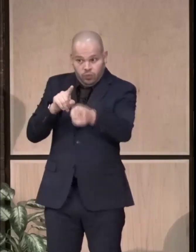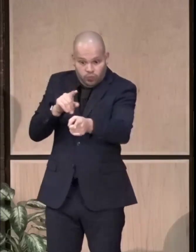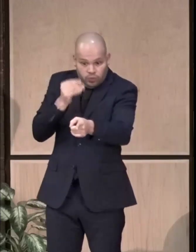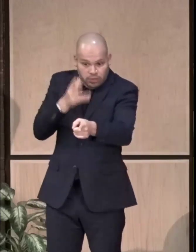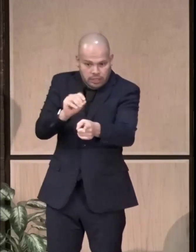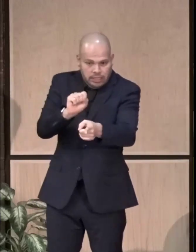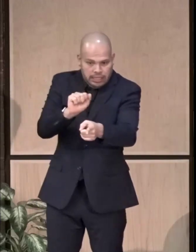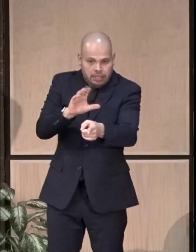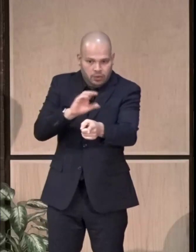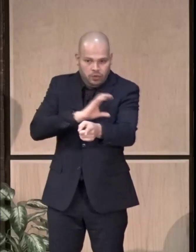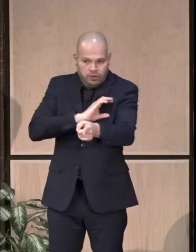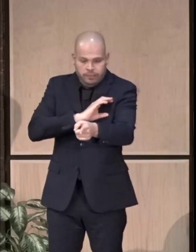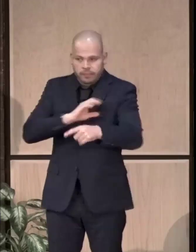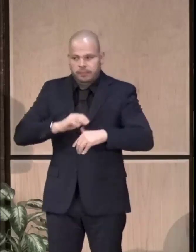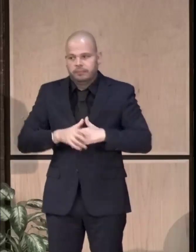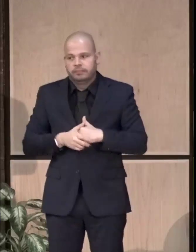time.